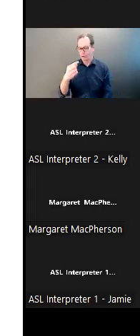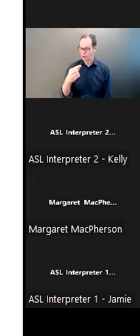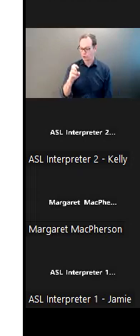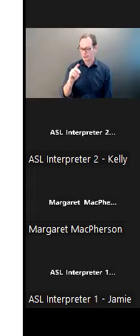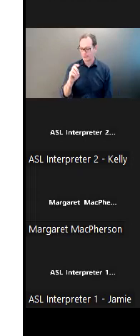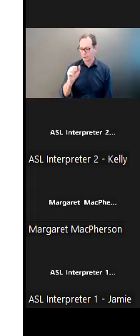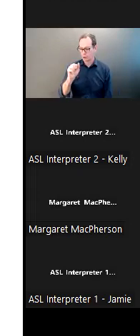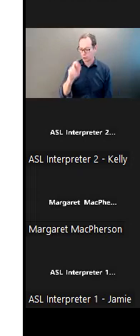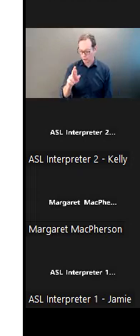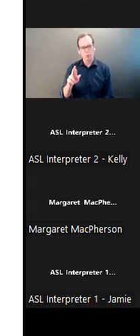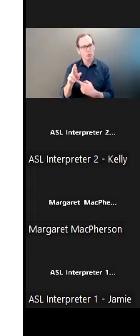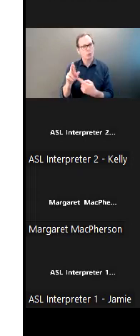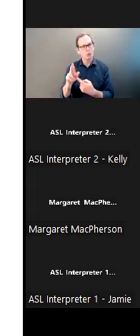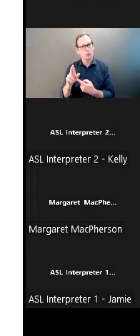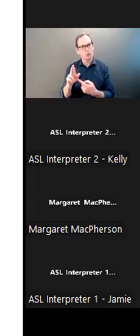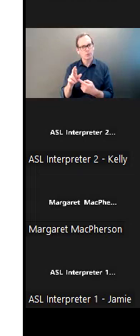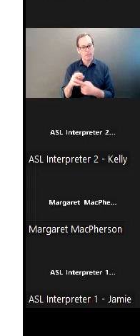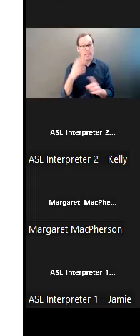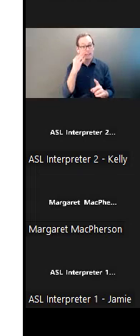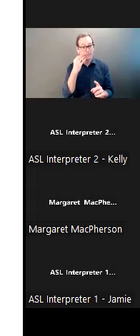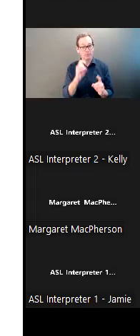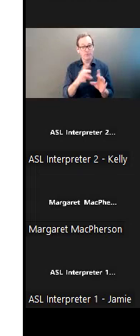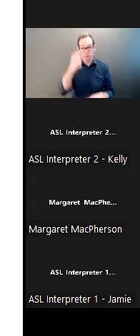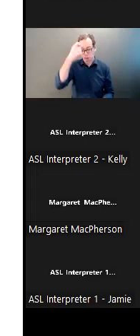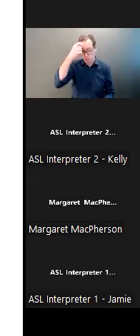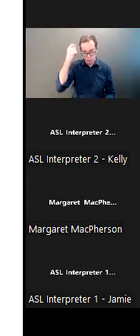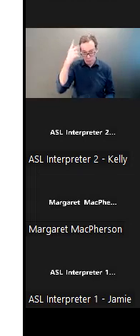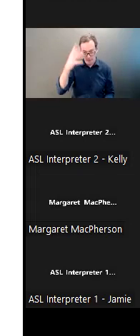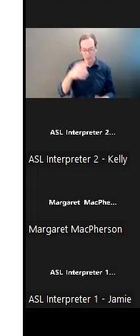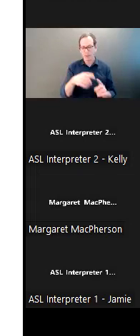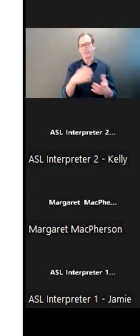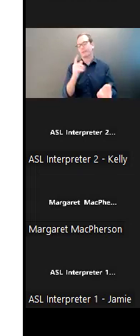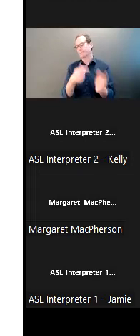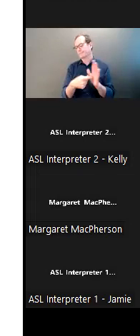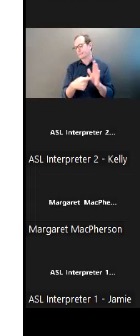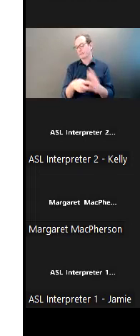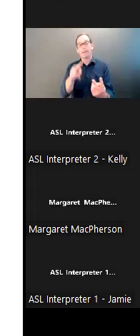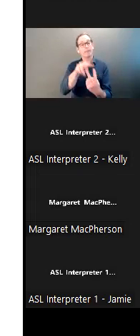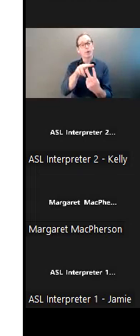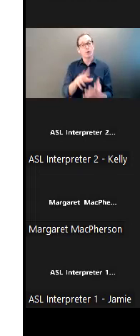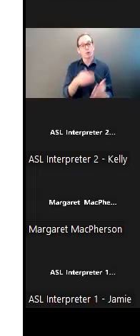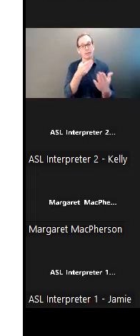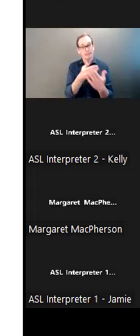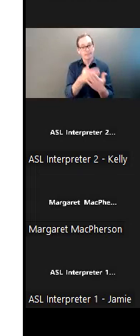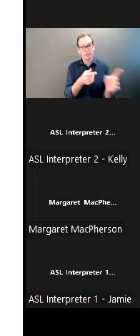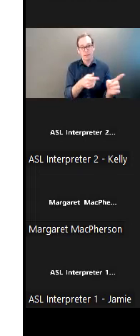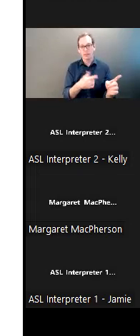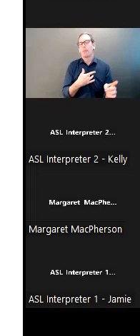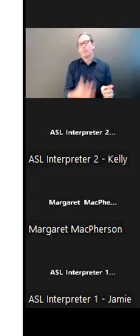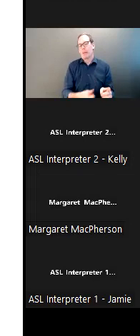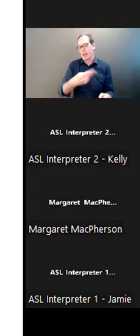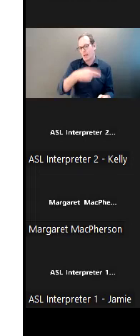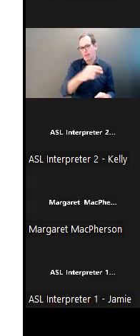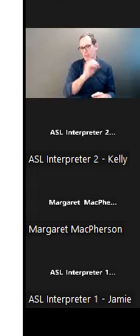multiple ways. So we certainly know that in the context of intimate partner violence, for example, women are more likely to experience IPV